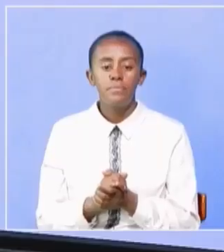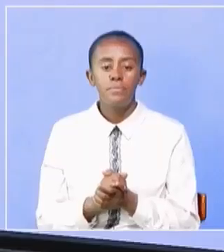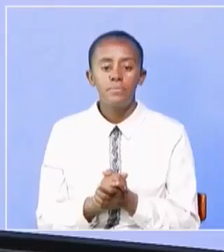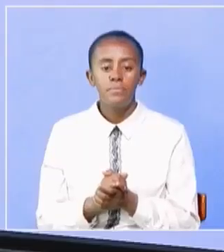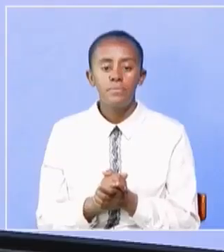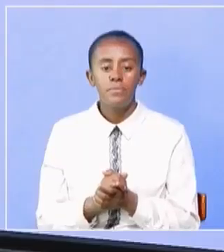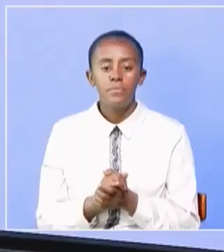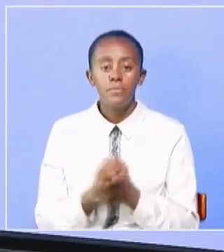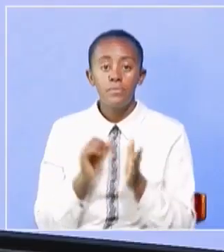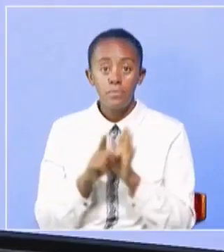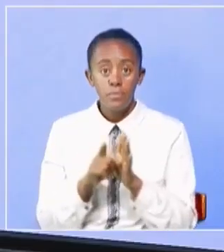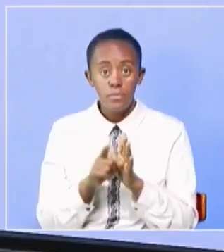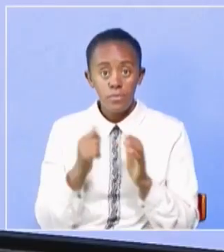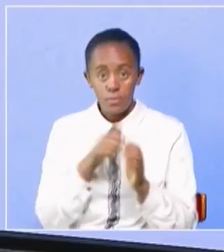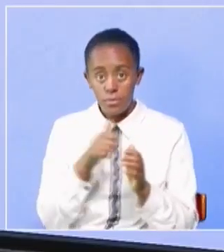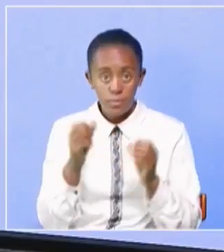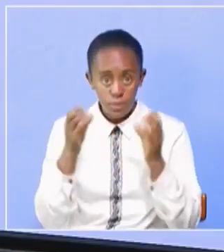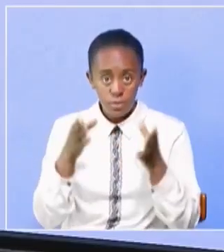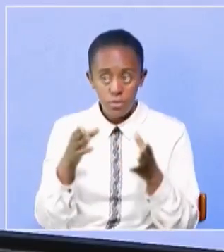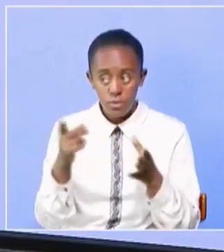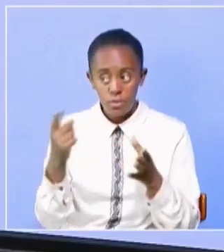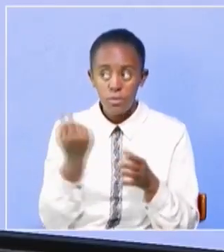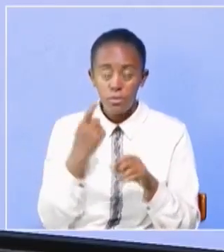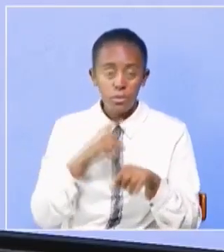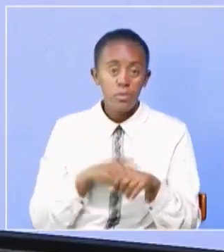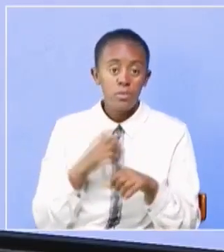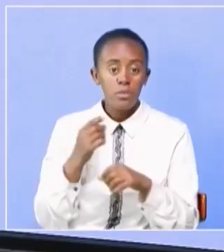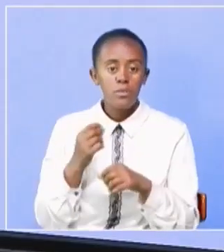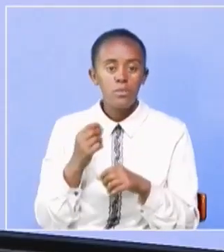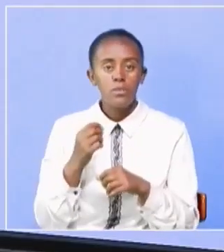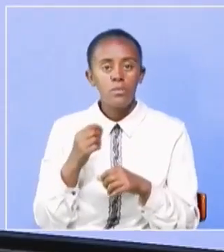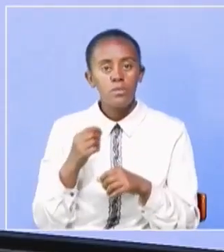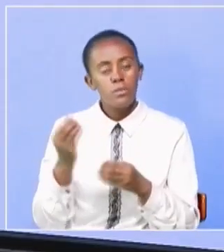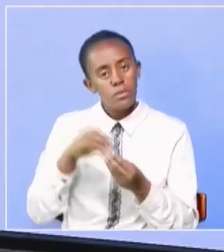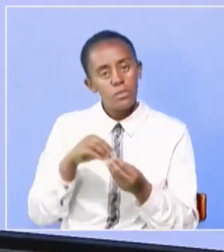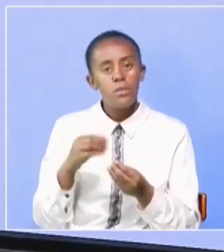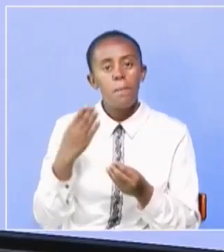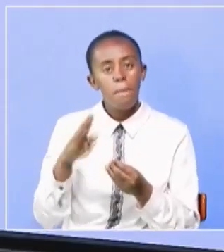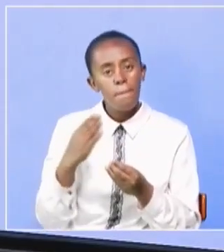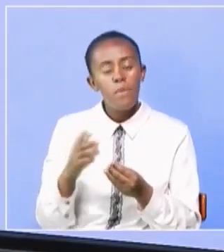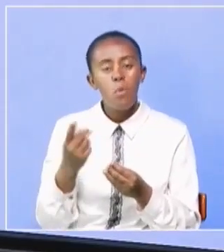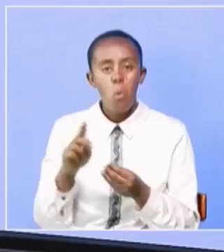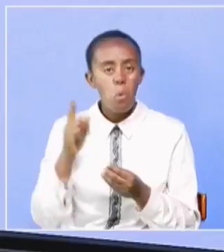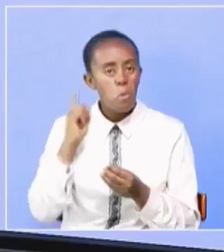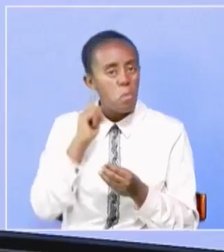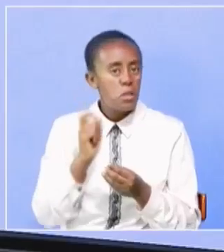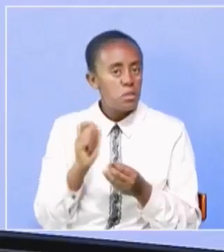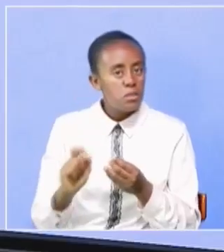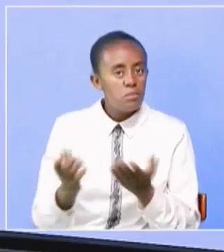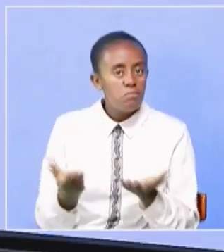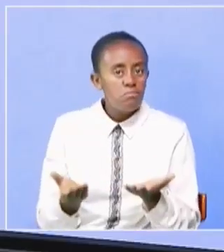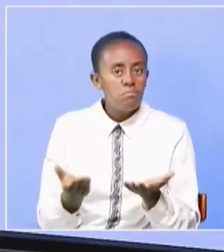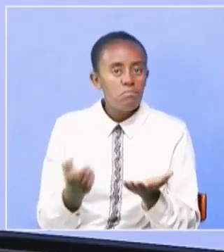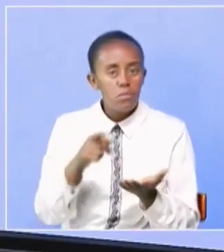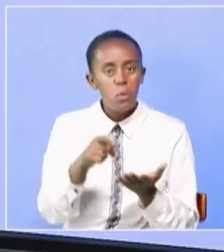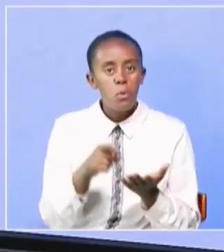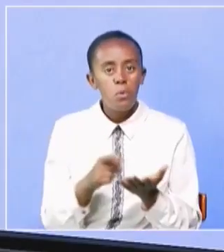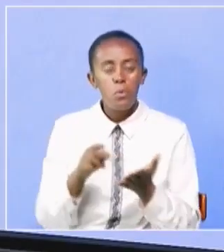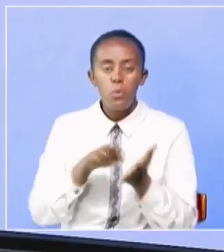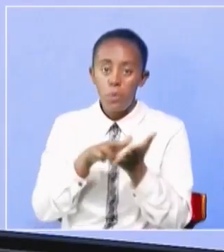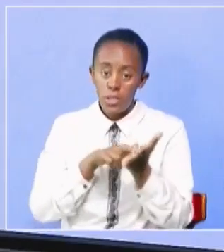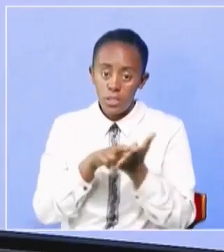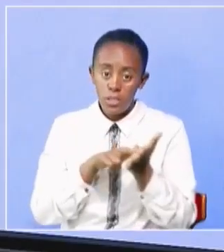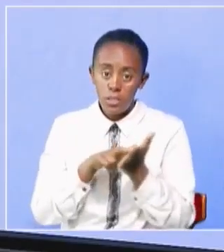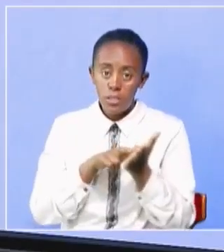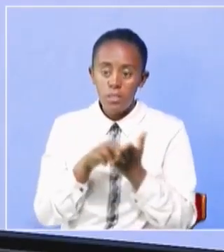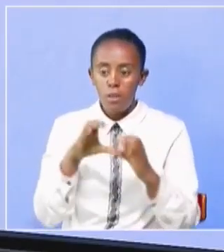For example, as a teacher, I always carry an extra pen or pencil or even an eraser when